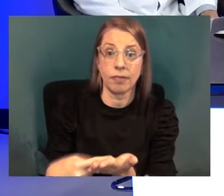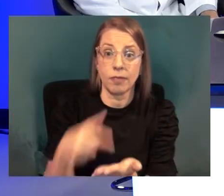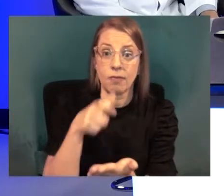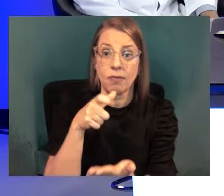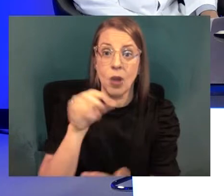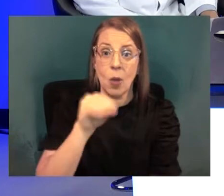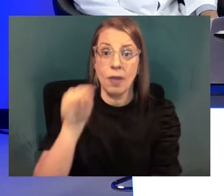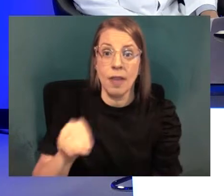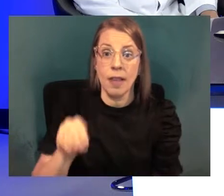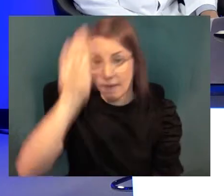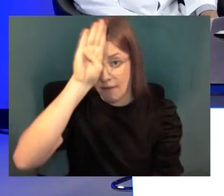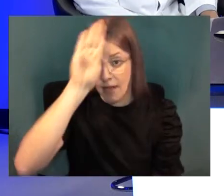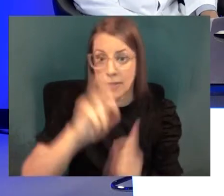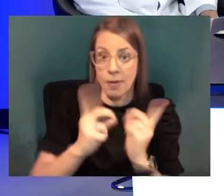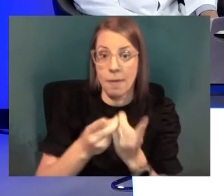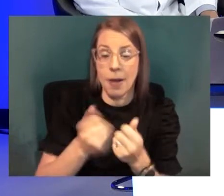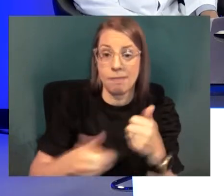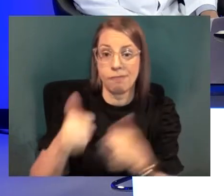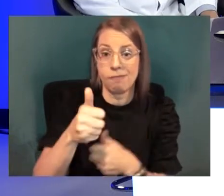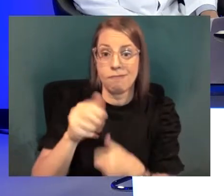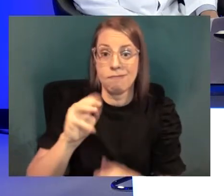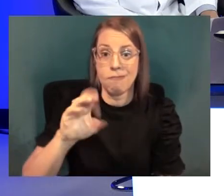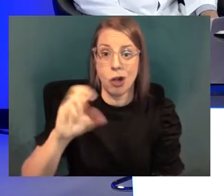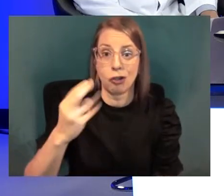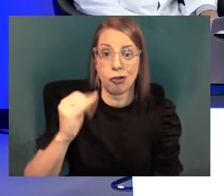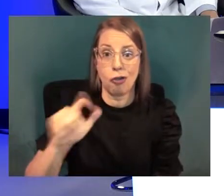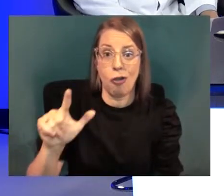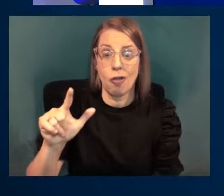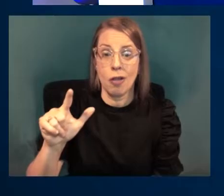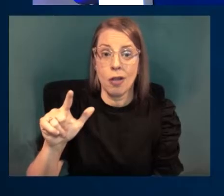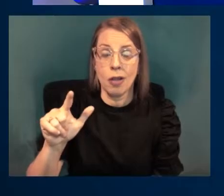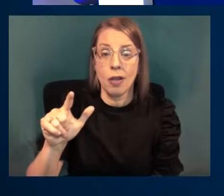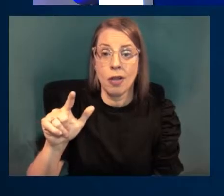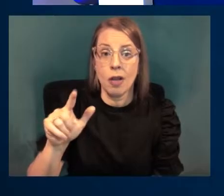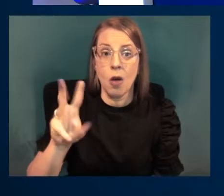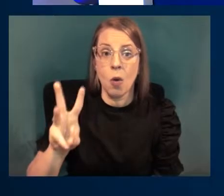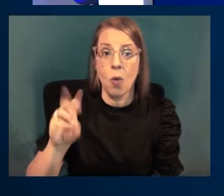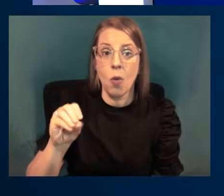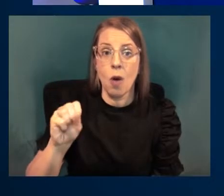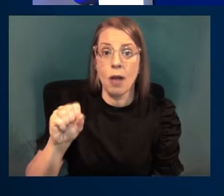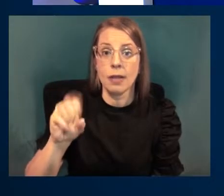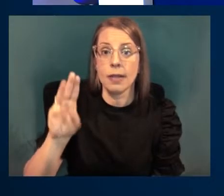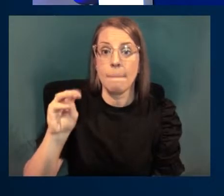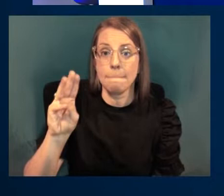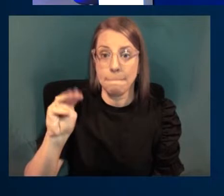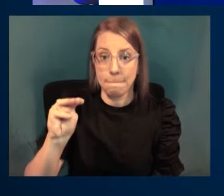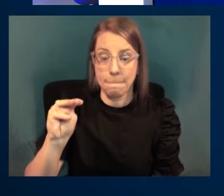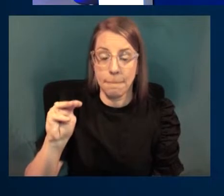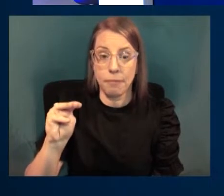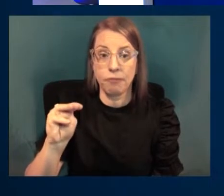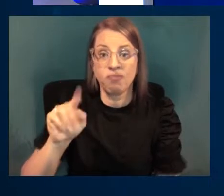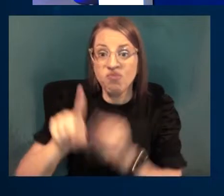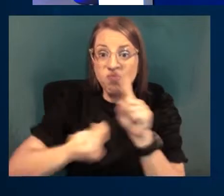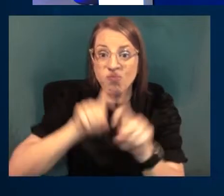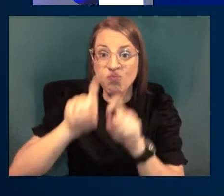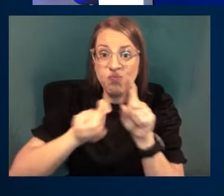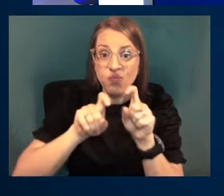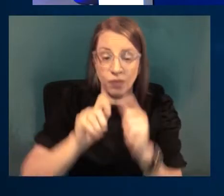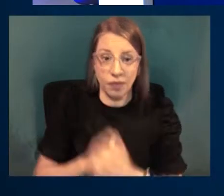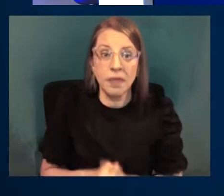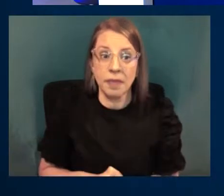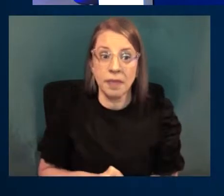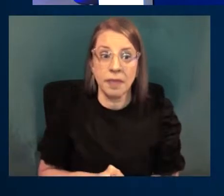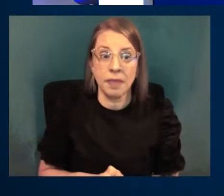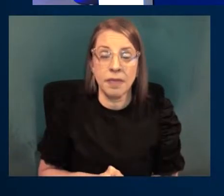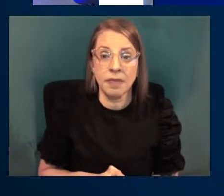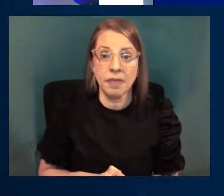Department Marshal, Fire Marshal Wassam, and ask you a couple of questions. I think there may be even a